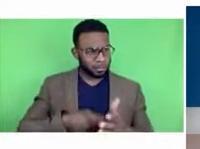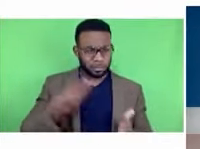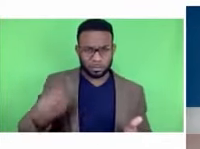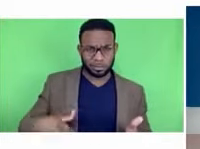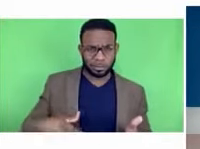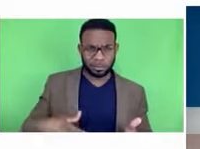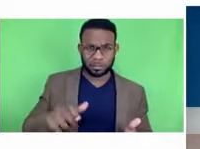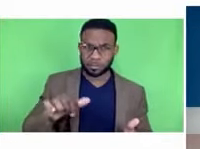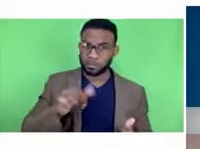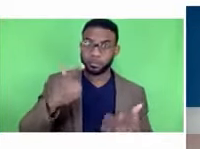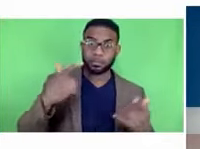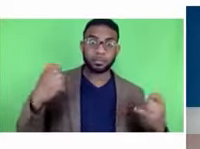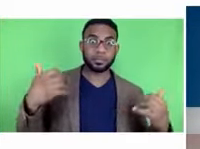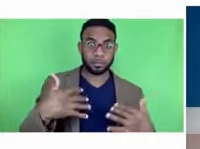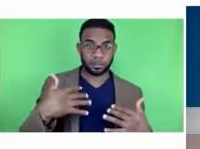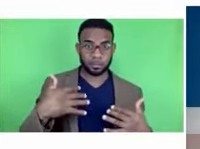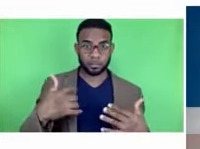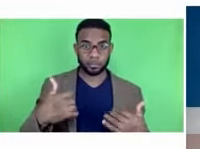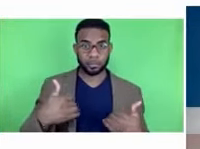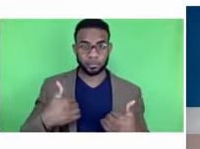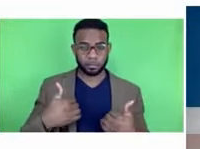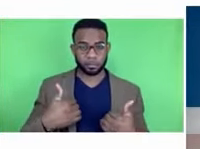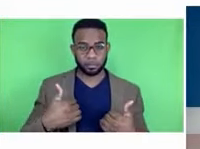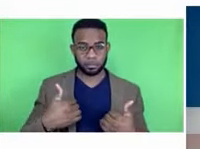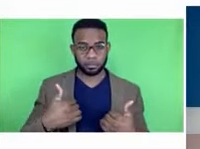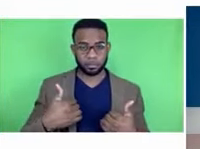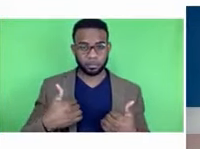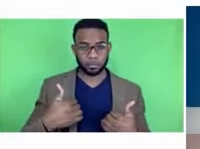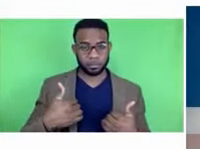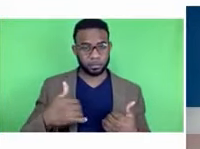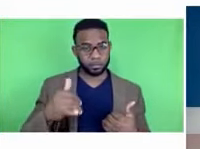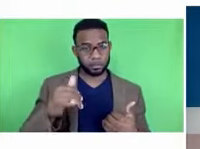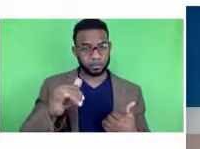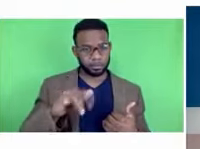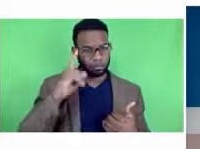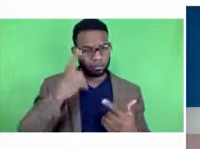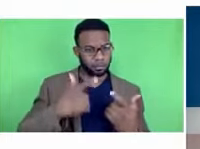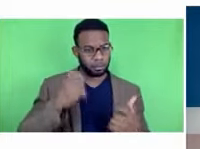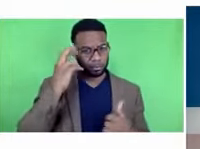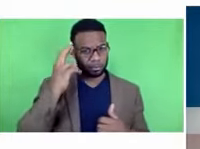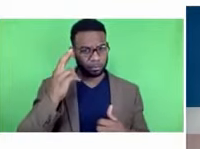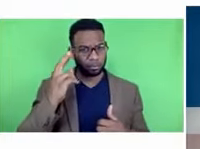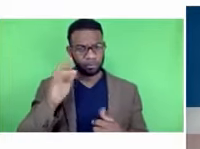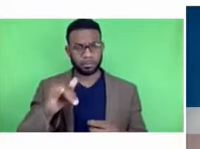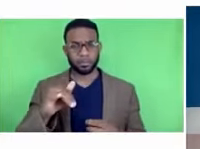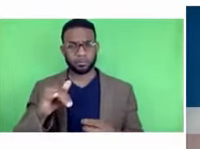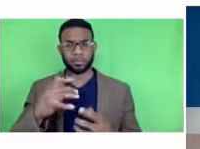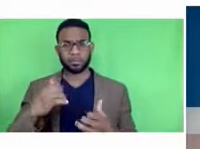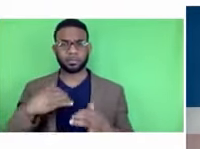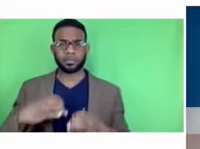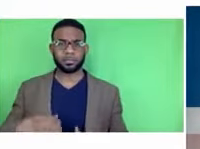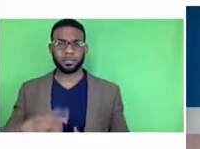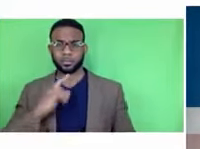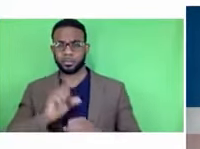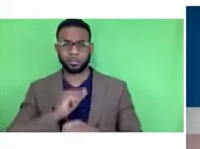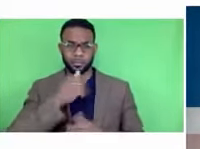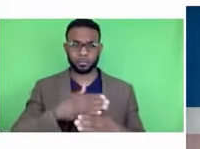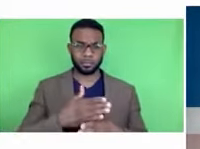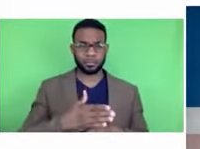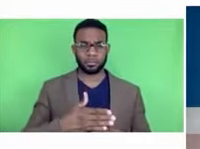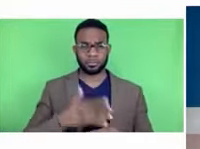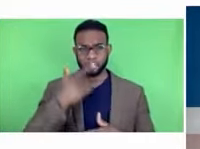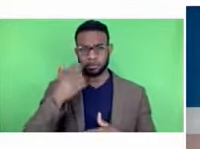That's another big fear that they might have. And that's I think, one of the biggest reasons that a lot of my clients actually don't disclose, is